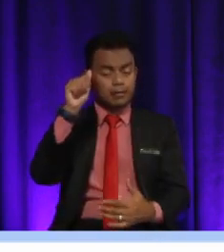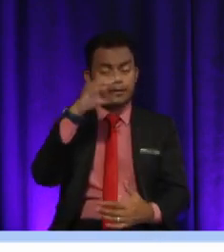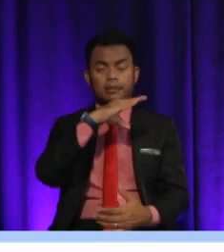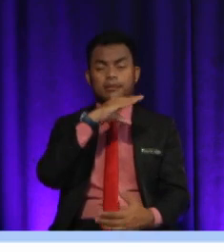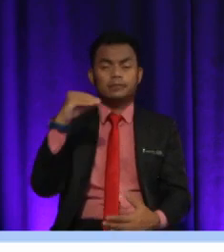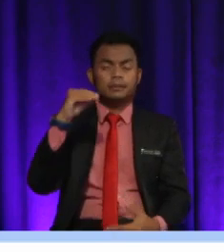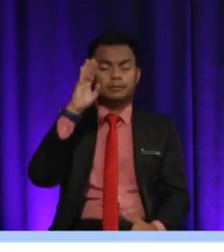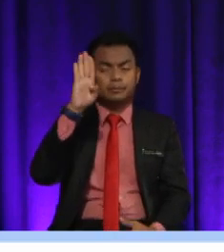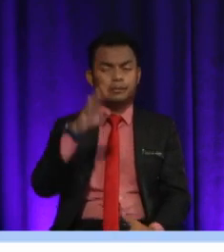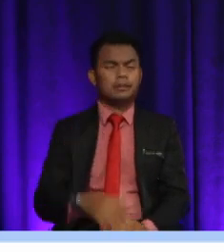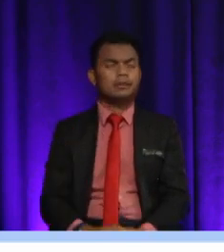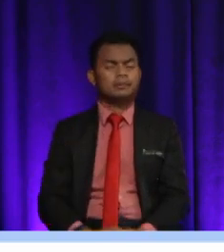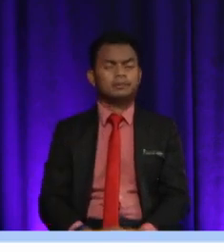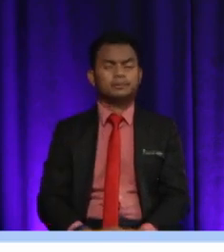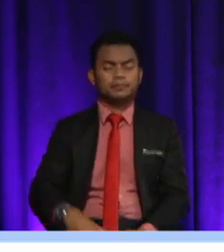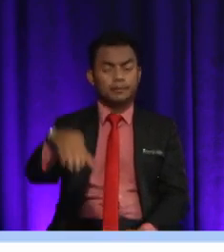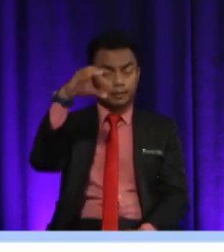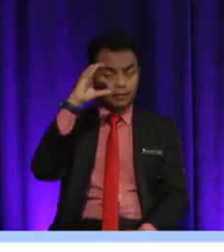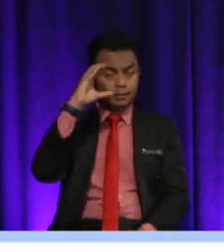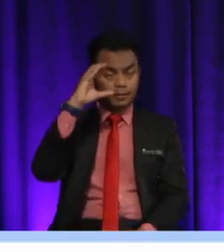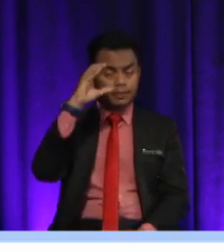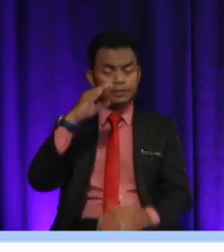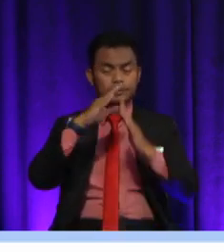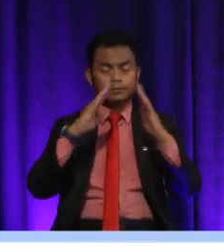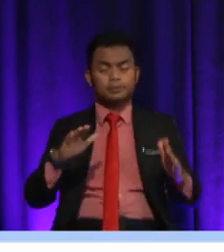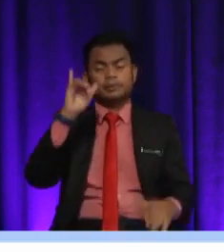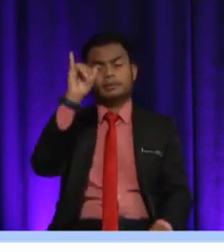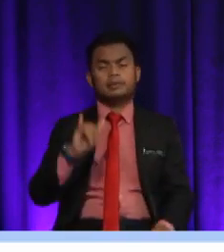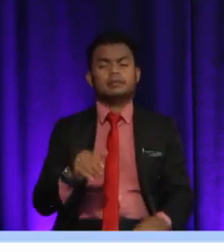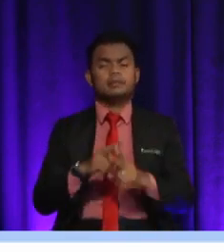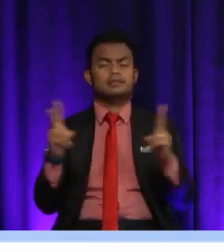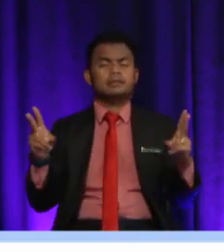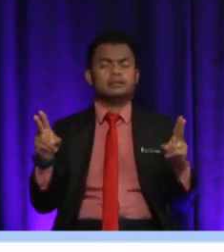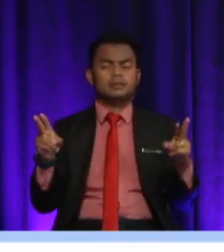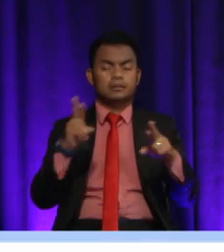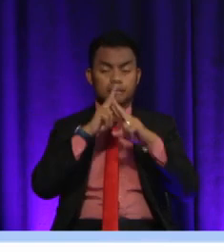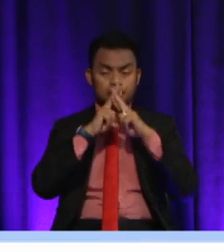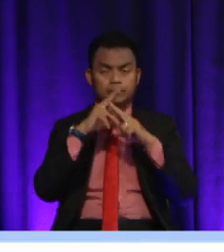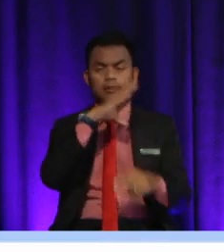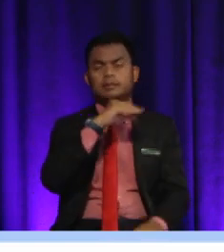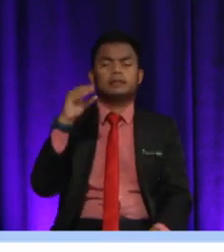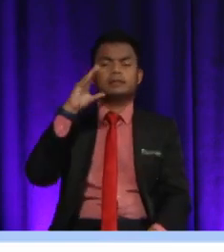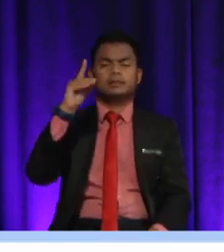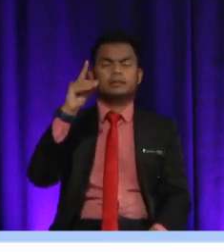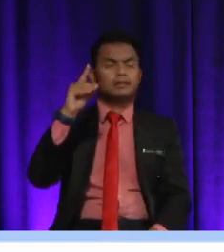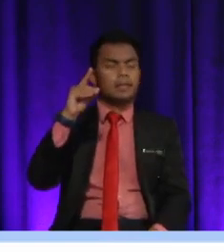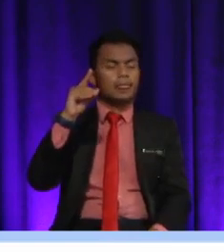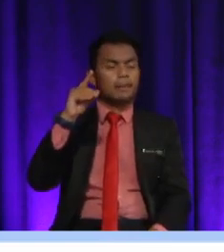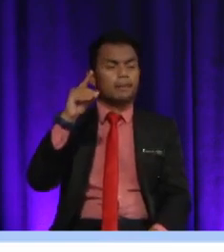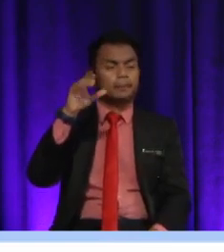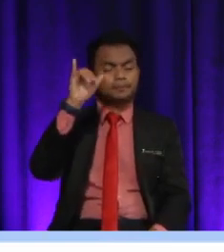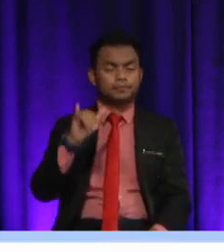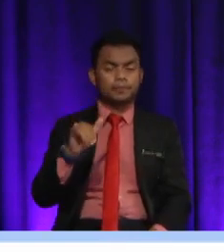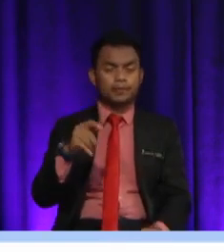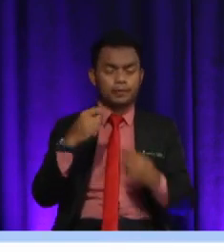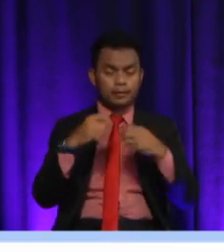to build. Option C, a house full of mysteries. And option D, a house damaged in an